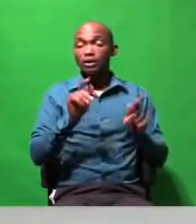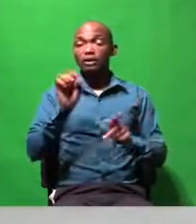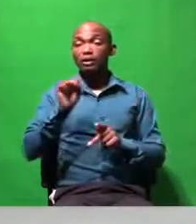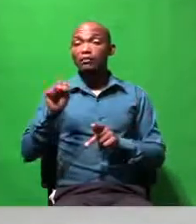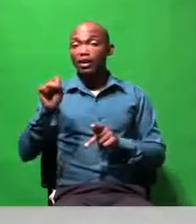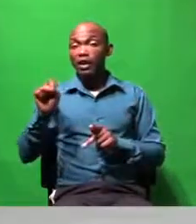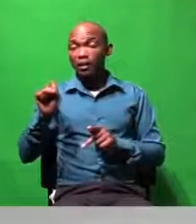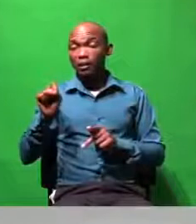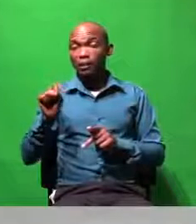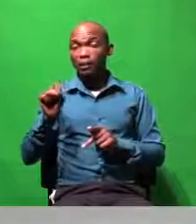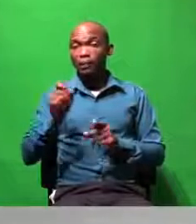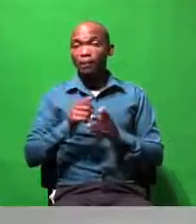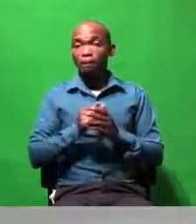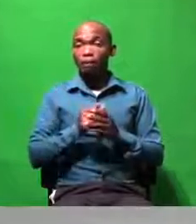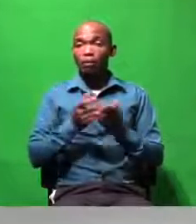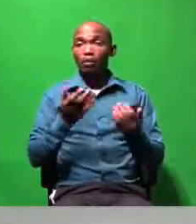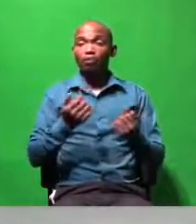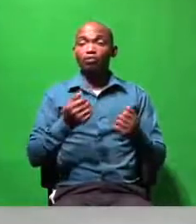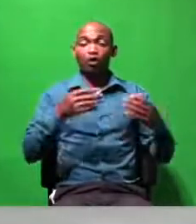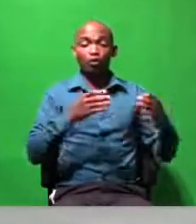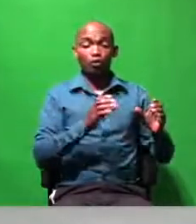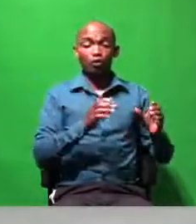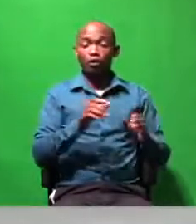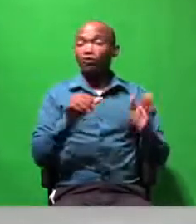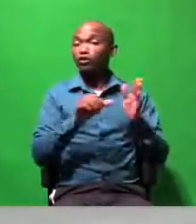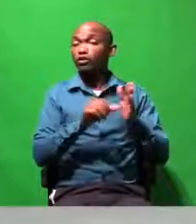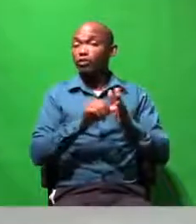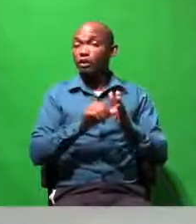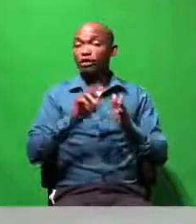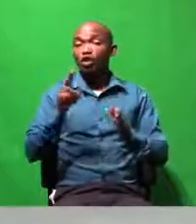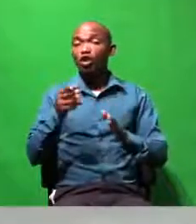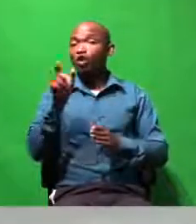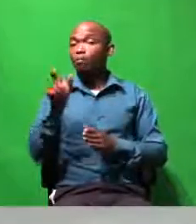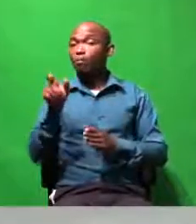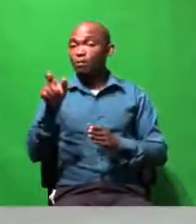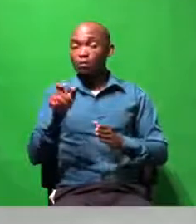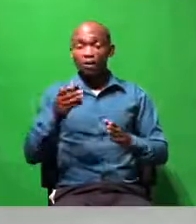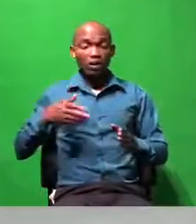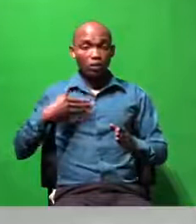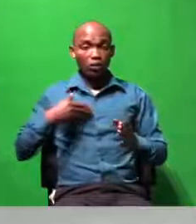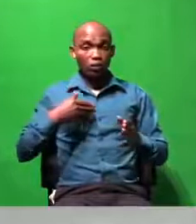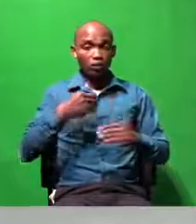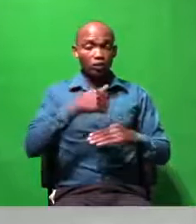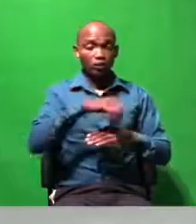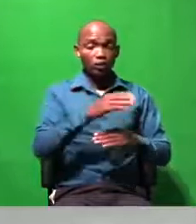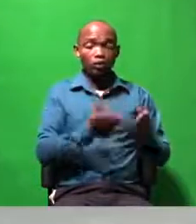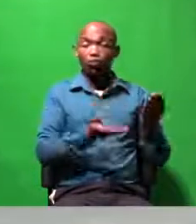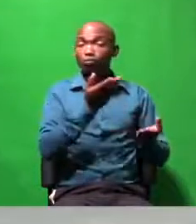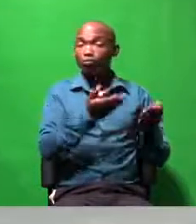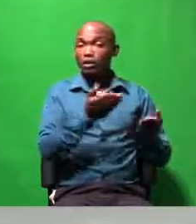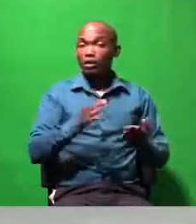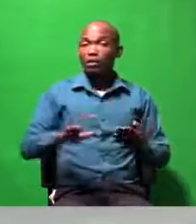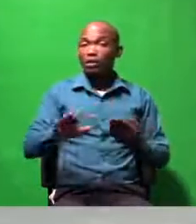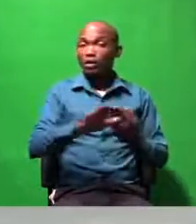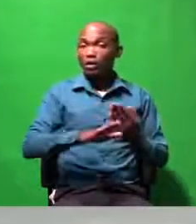of people or involves a group of students. If the students they want to measure the playground in their school